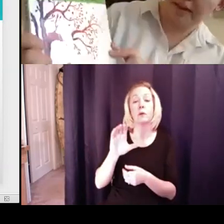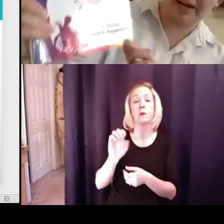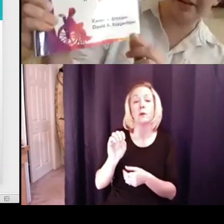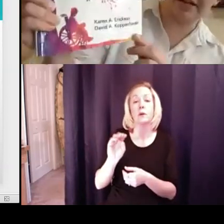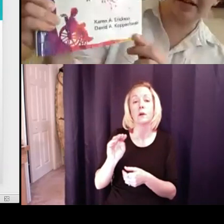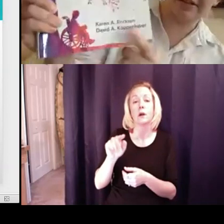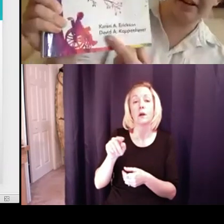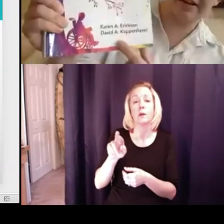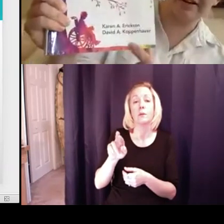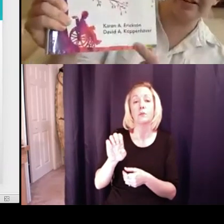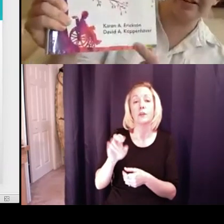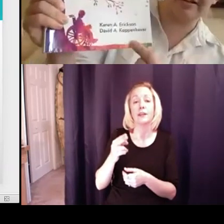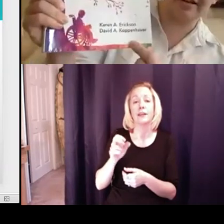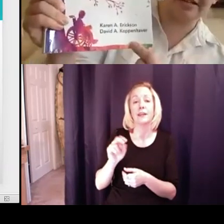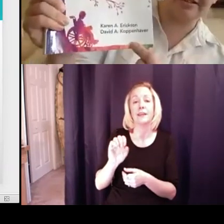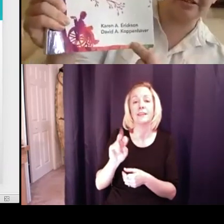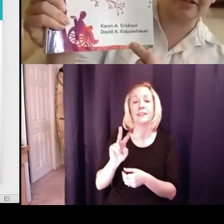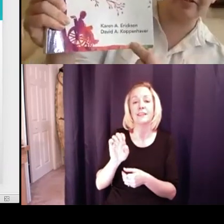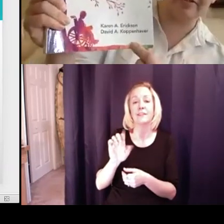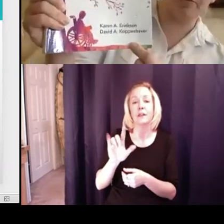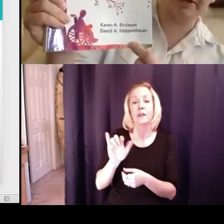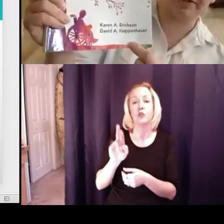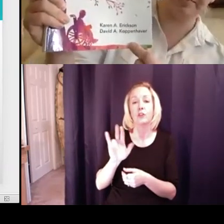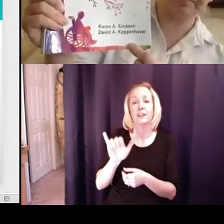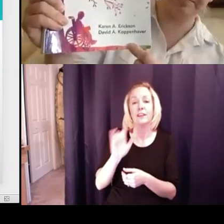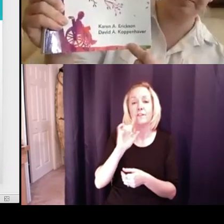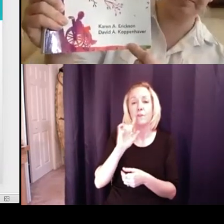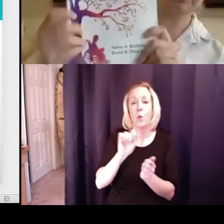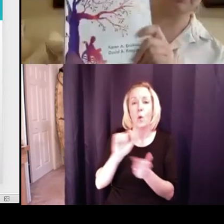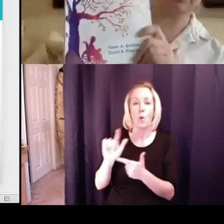it's by Dr. Karen Erickson and Dr. David Copenhaver.